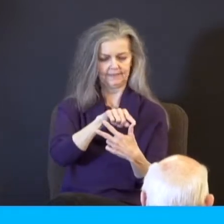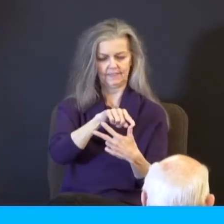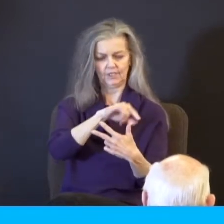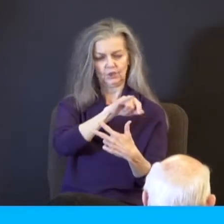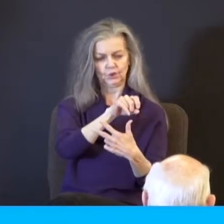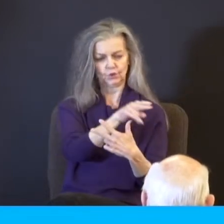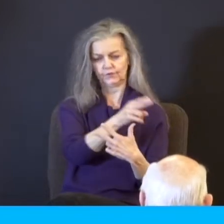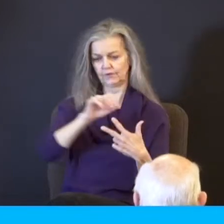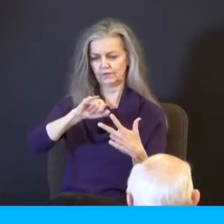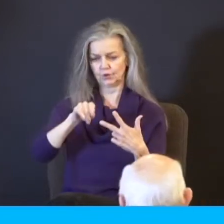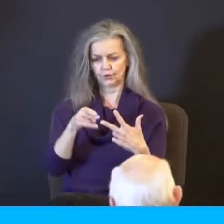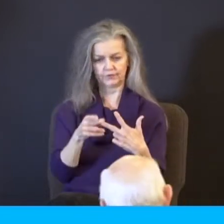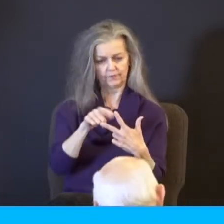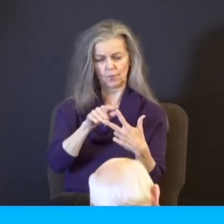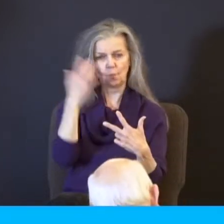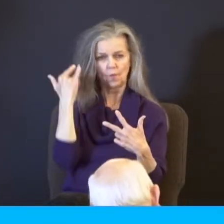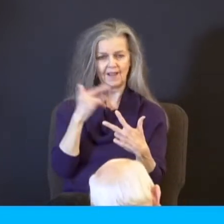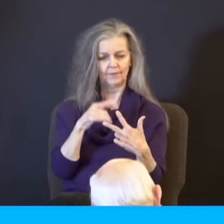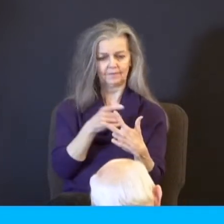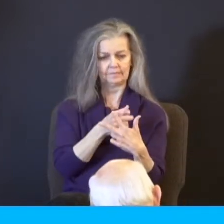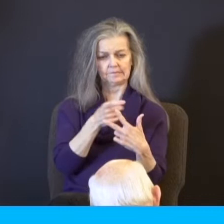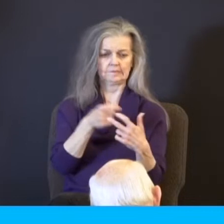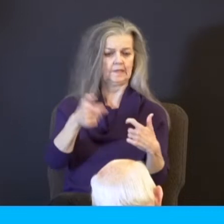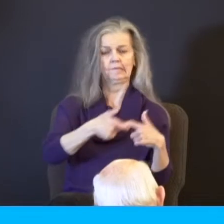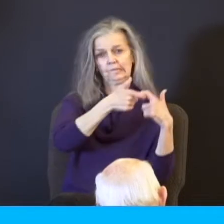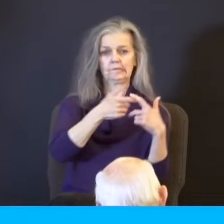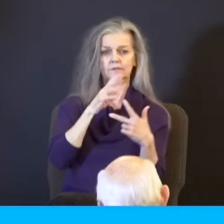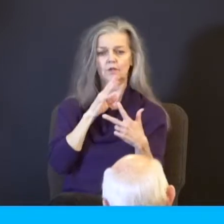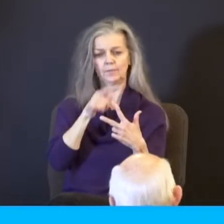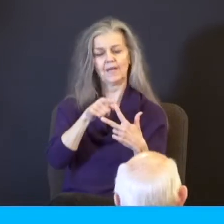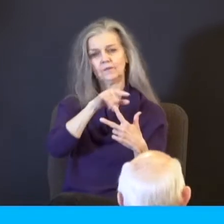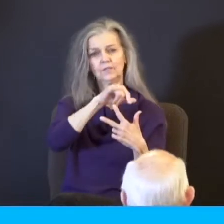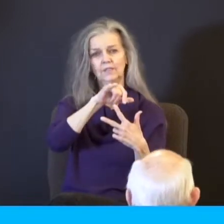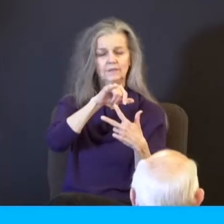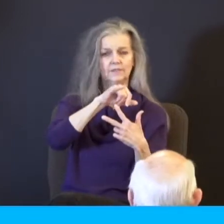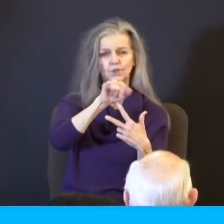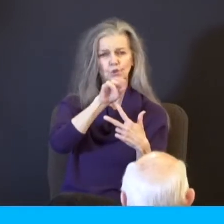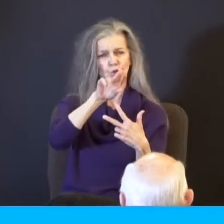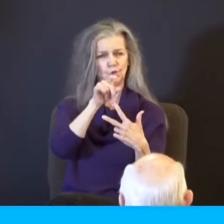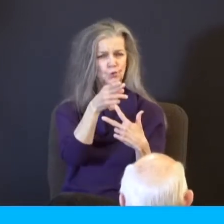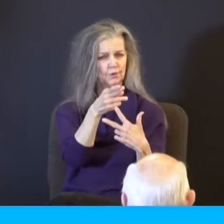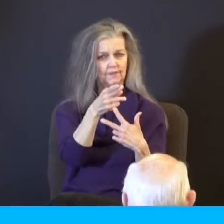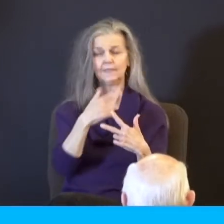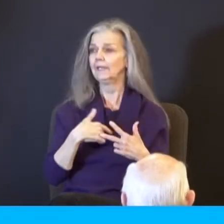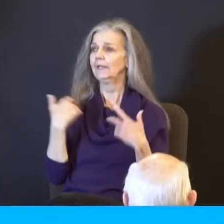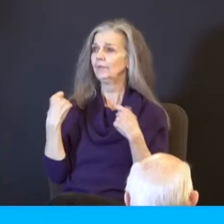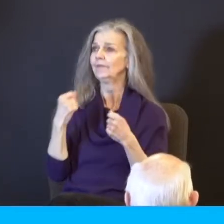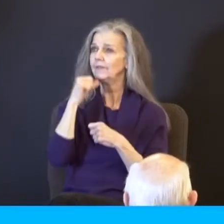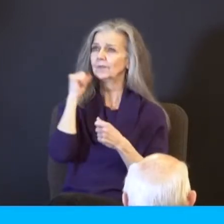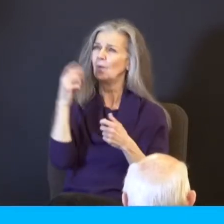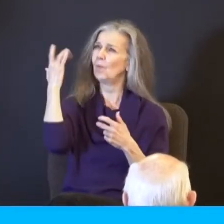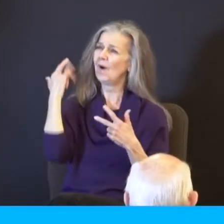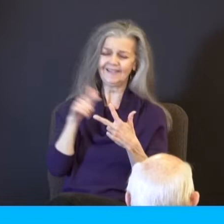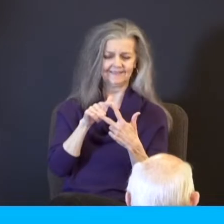was driving along yesterday. We're making some living changes for my parents, so I was busy with that. And driving along, and I'm basically like, why here? Why is the chapter